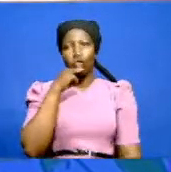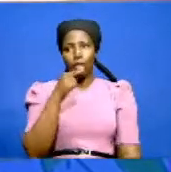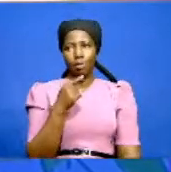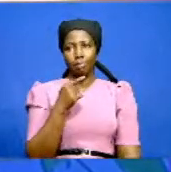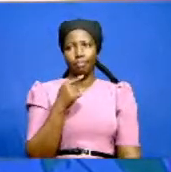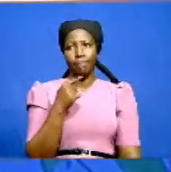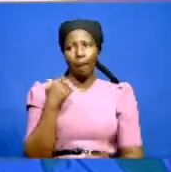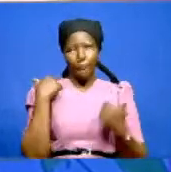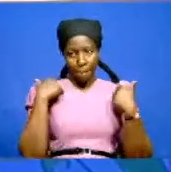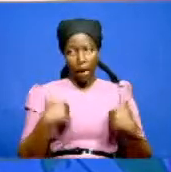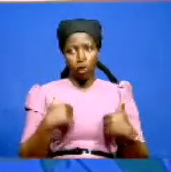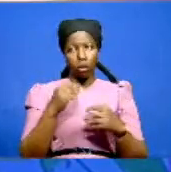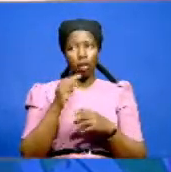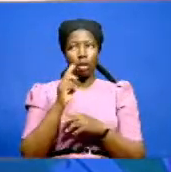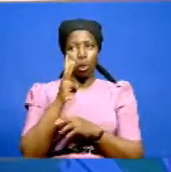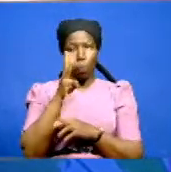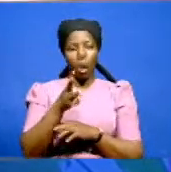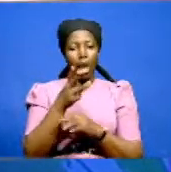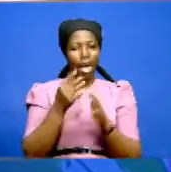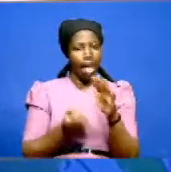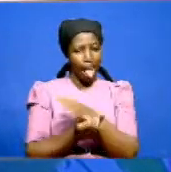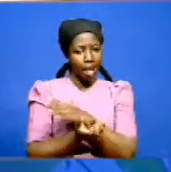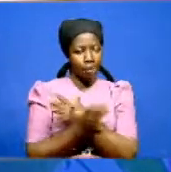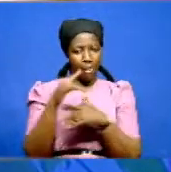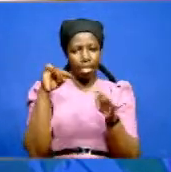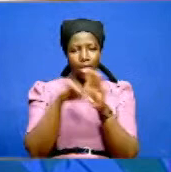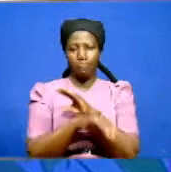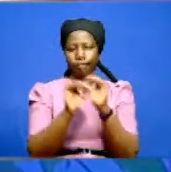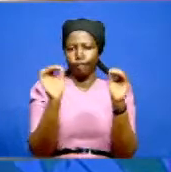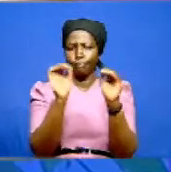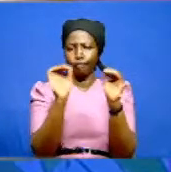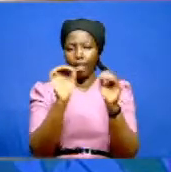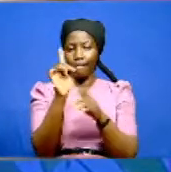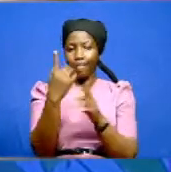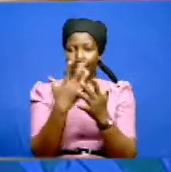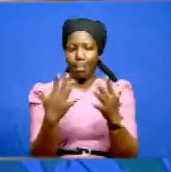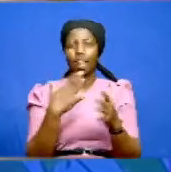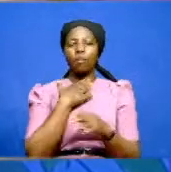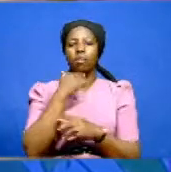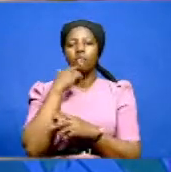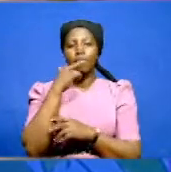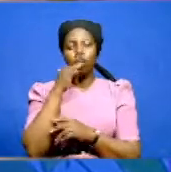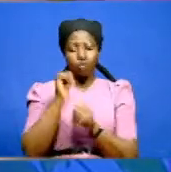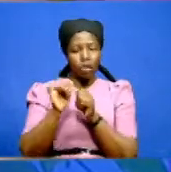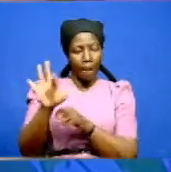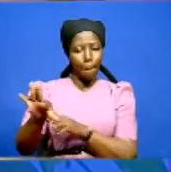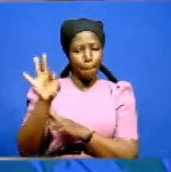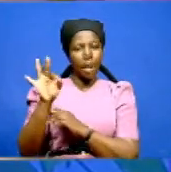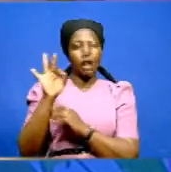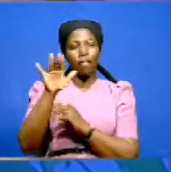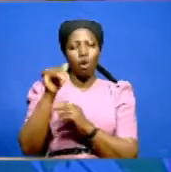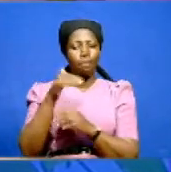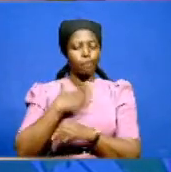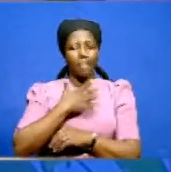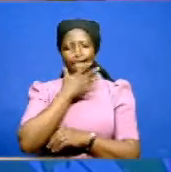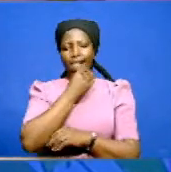And I will not go into any great details, but the first thing that I want to mention that I picked from Dad throughout his